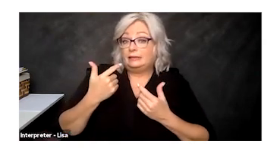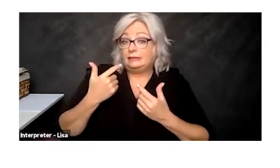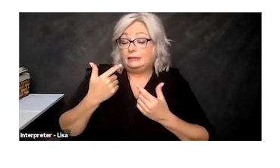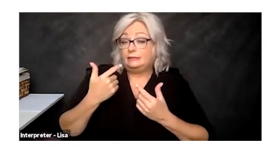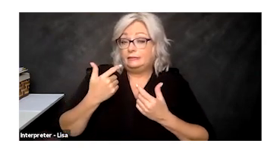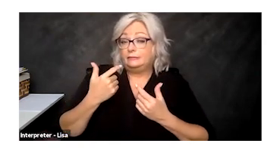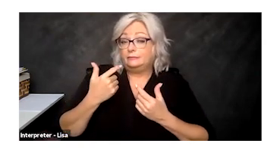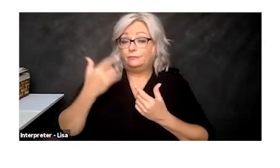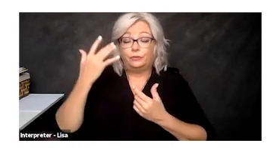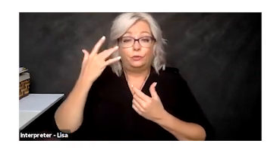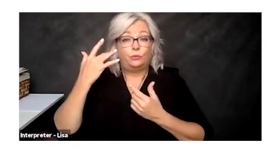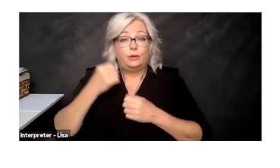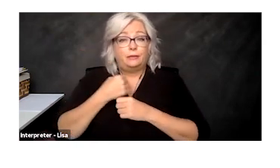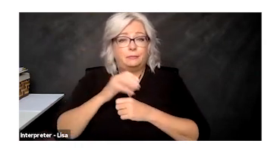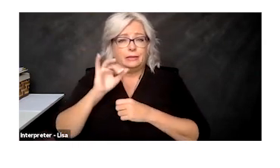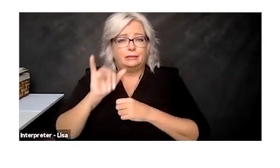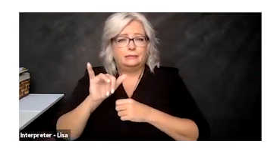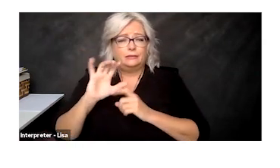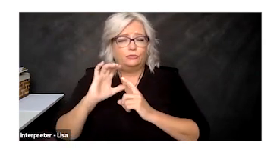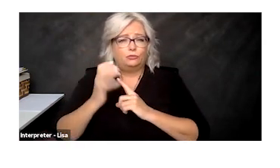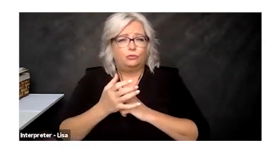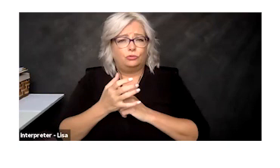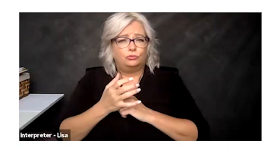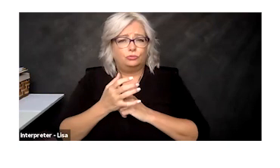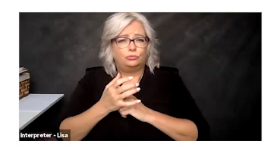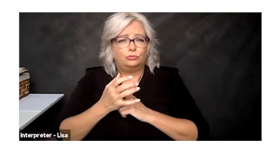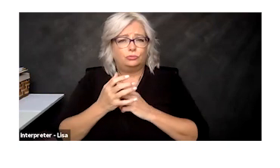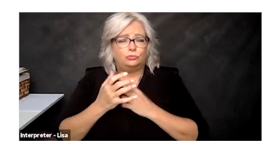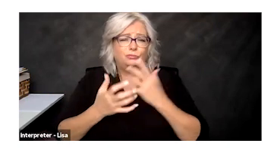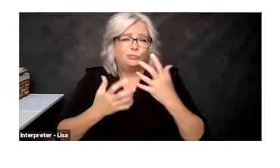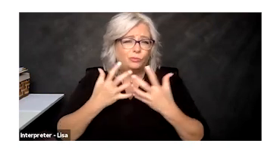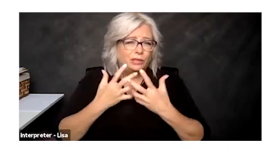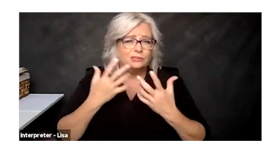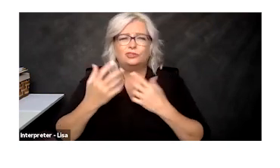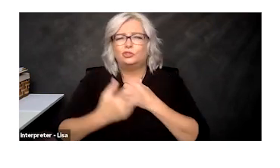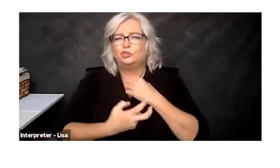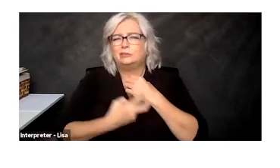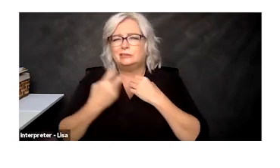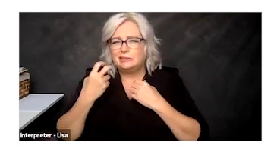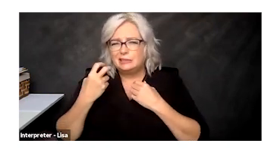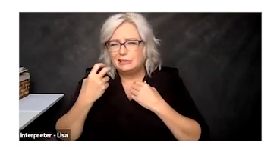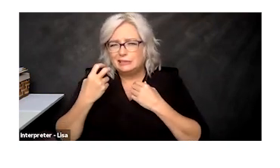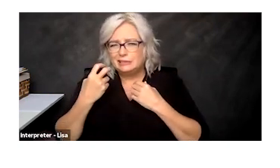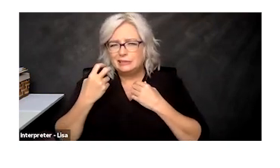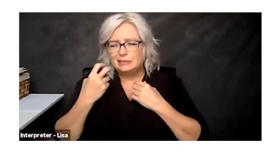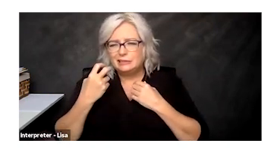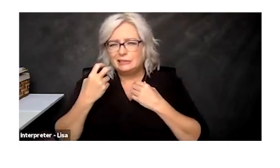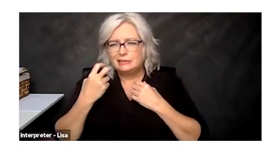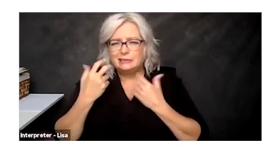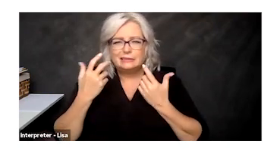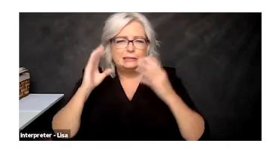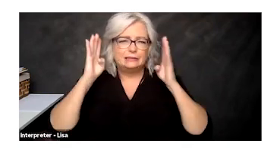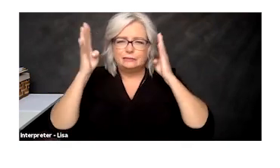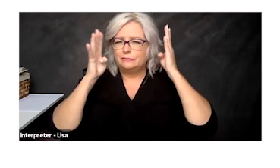appropriation, what really makes it cultural appropriation is when you're stealing a sartorial